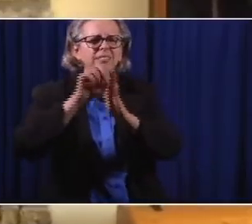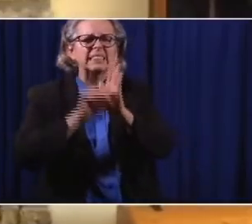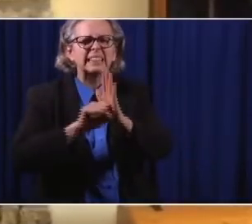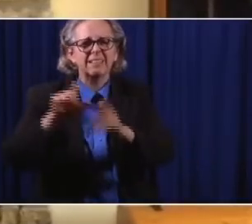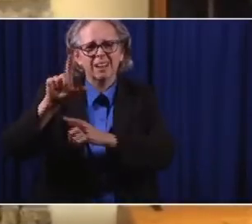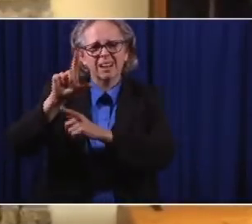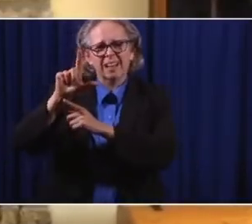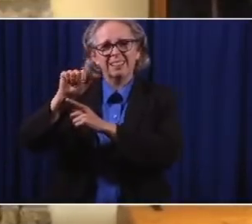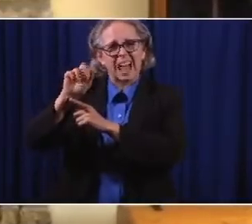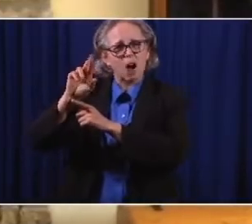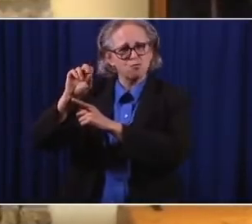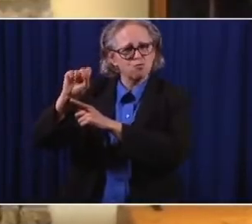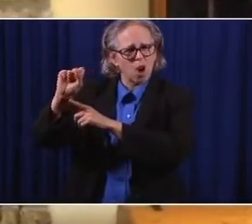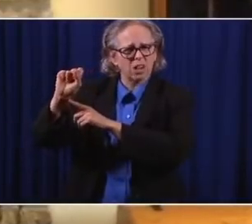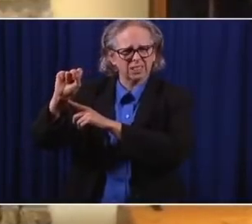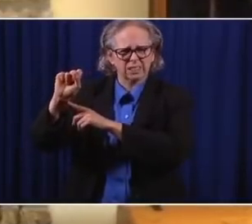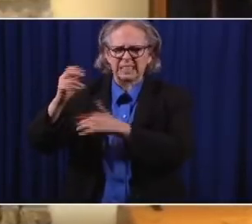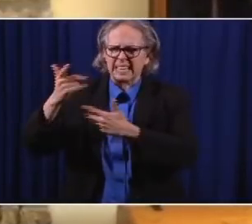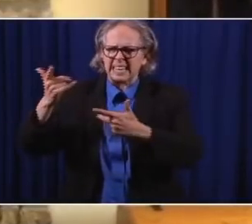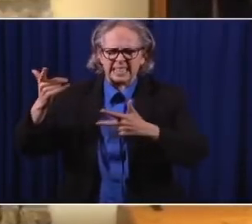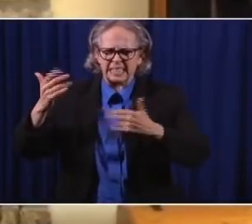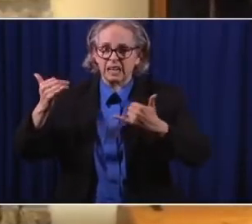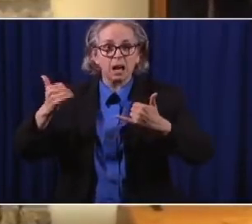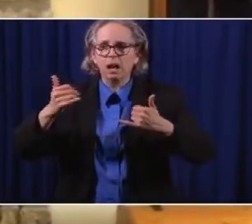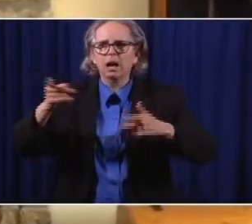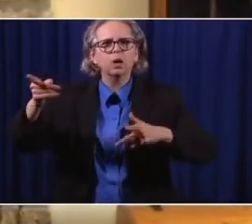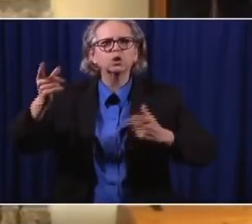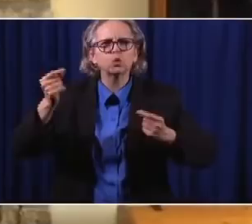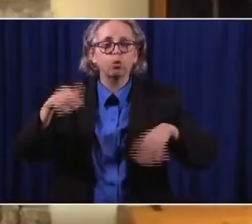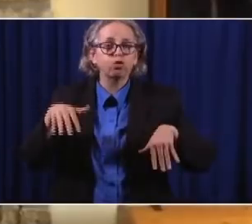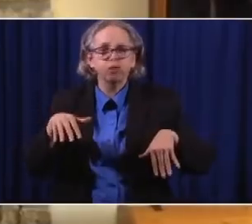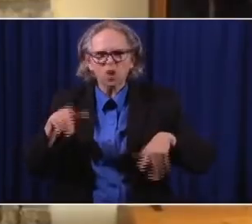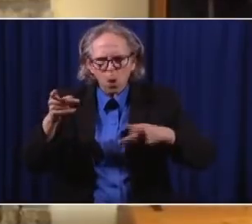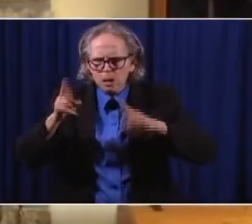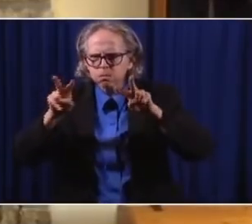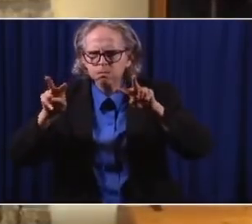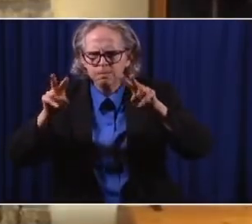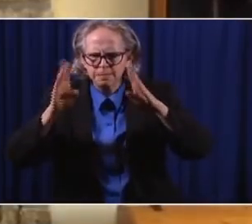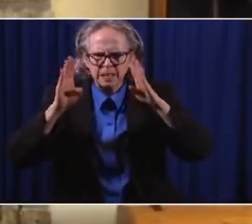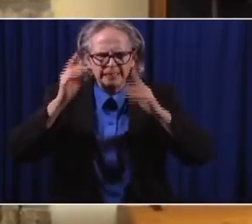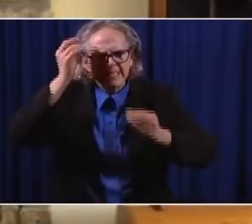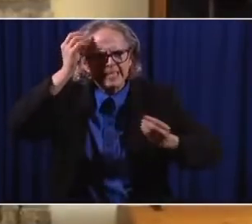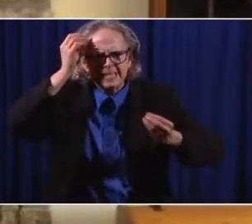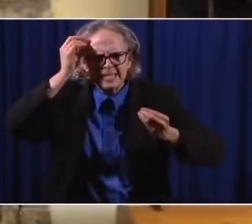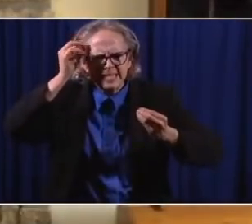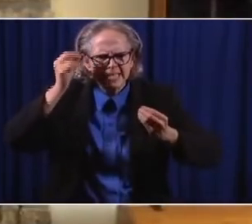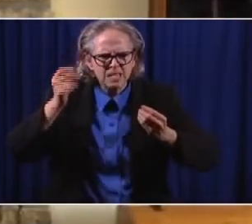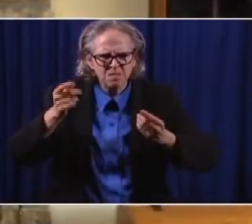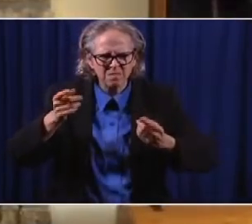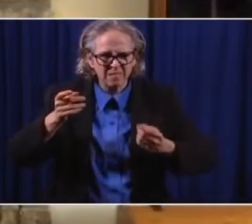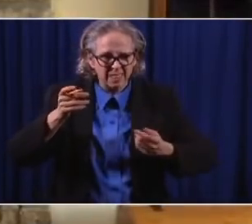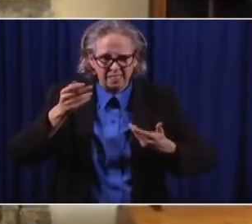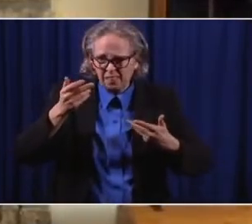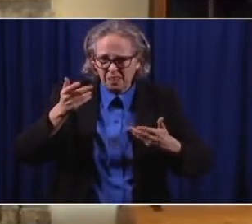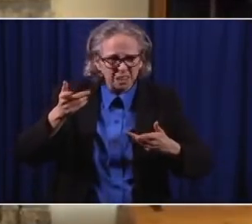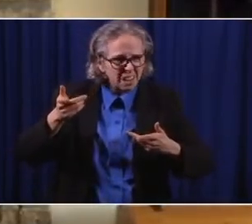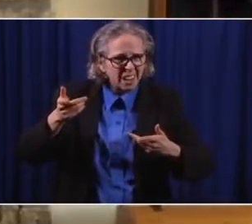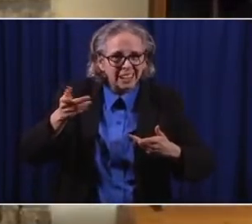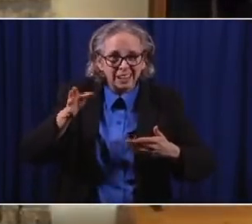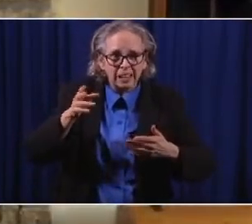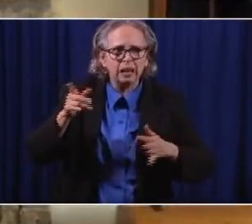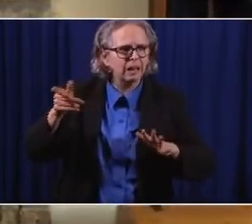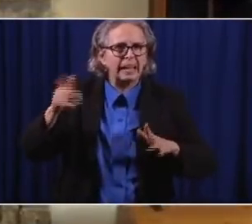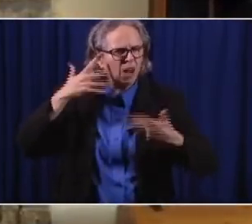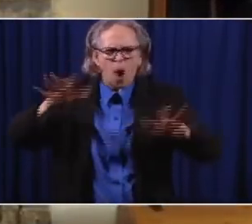So I don't have any advice for him. My advice to any of my fellow citizens who are concerned about going and voting on